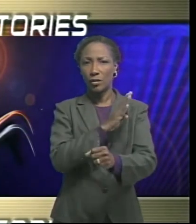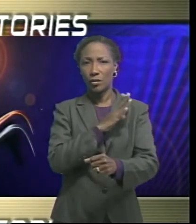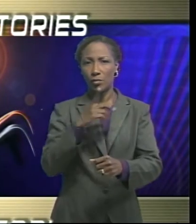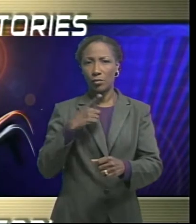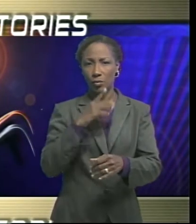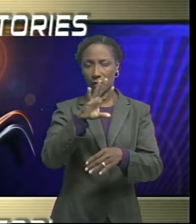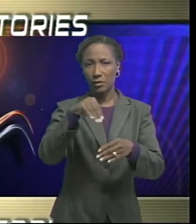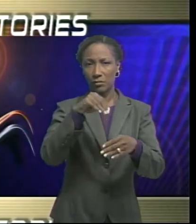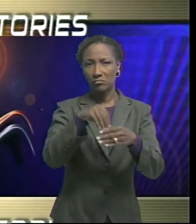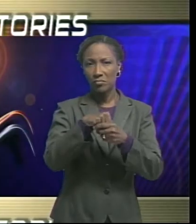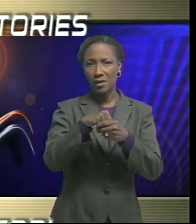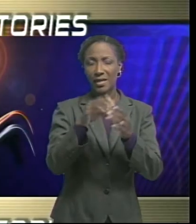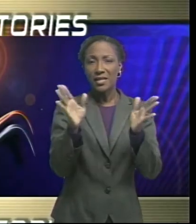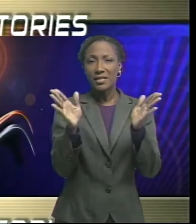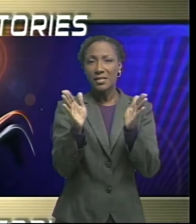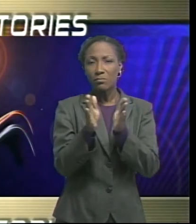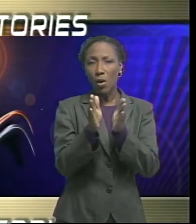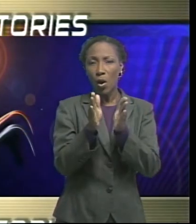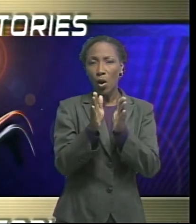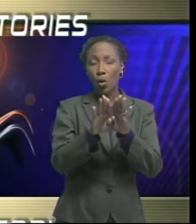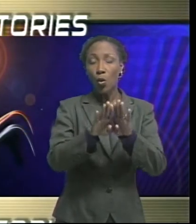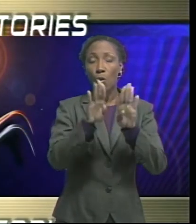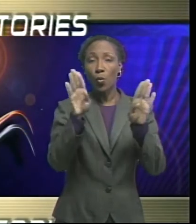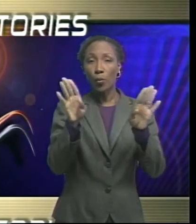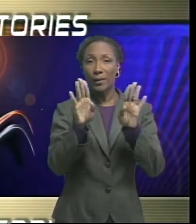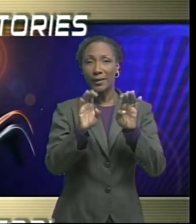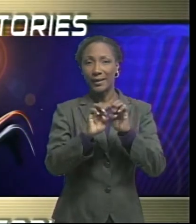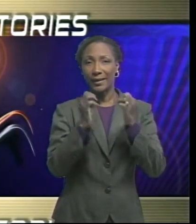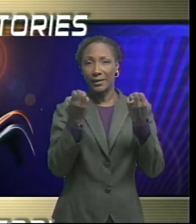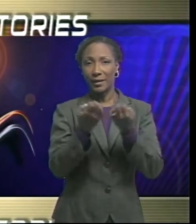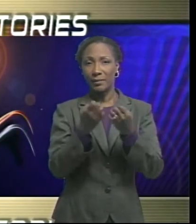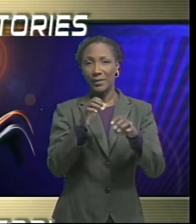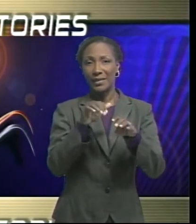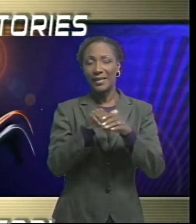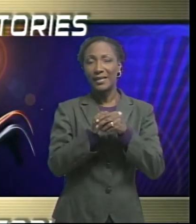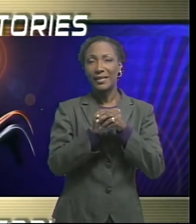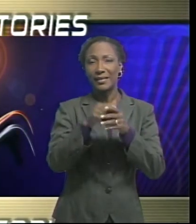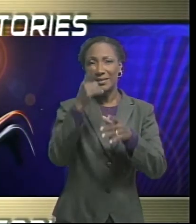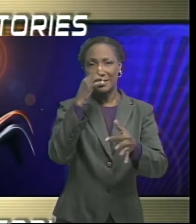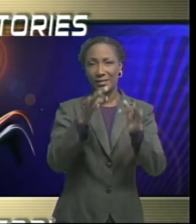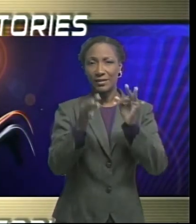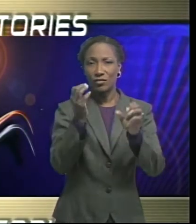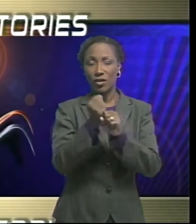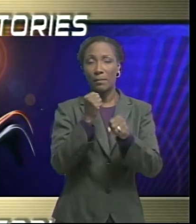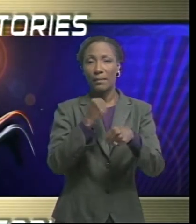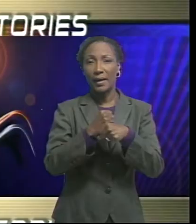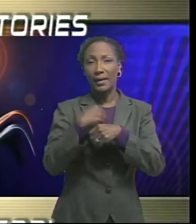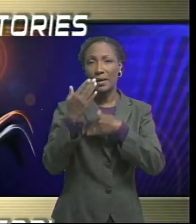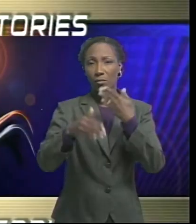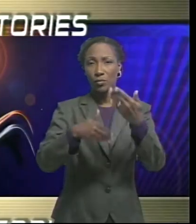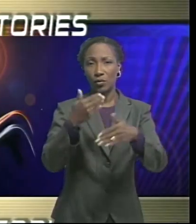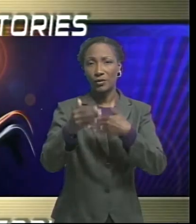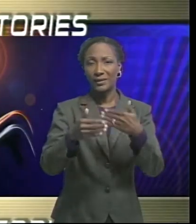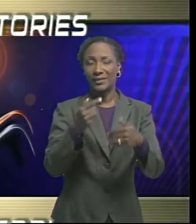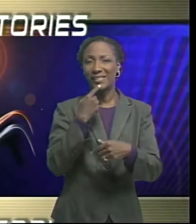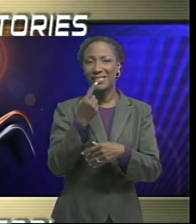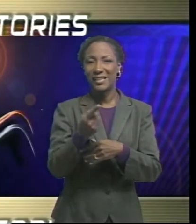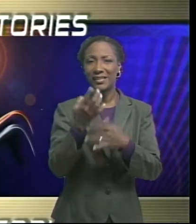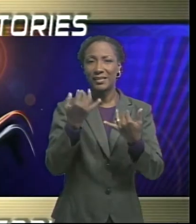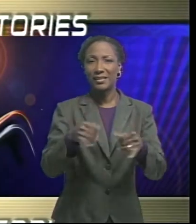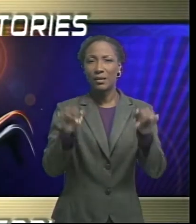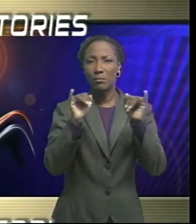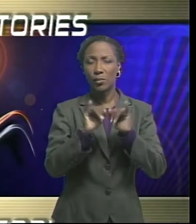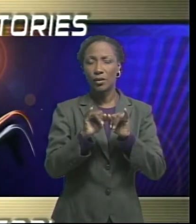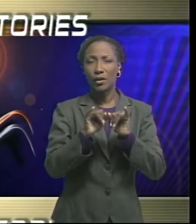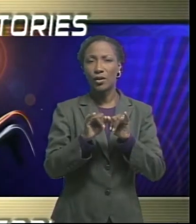small, open economies in the decision-making process on de-risking. He said that the board's intervention was important in